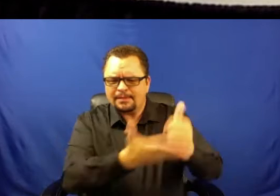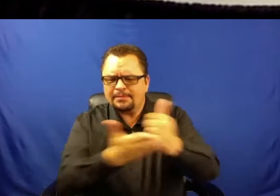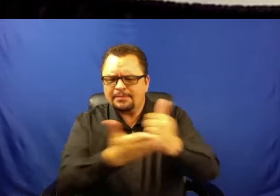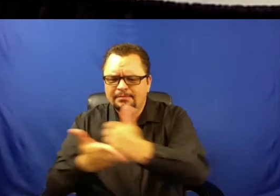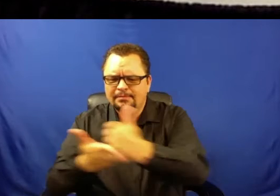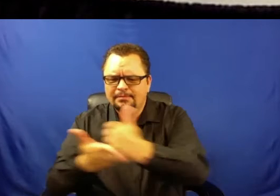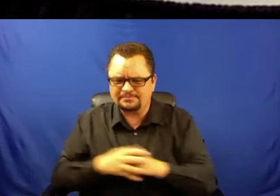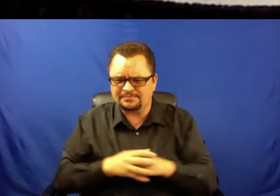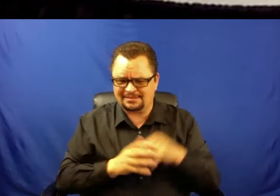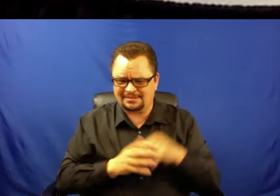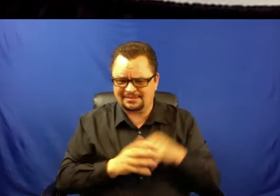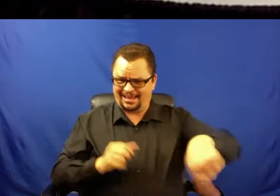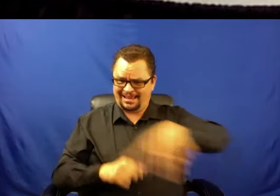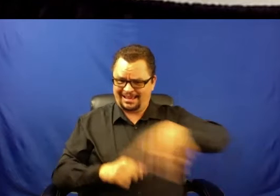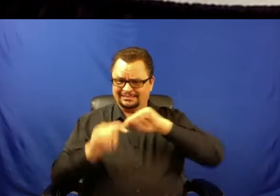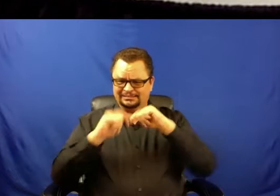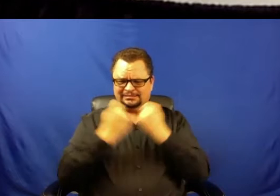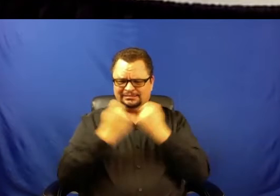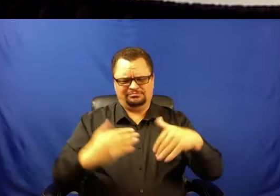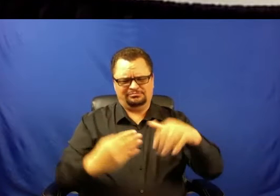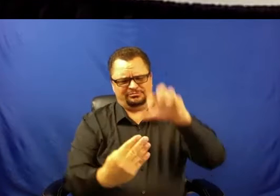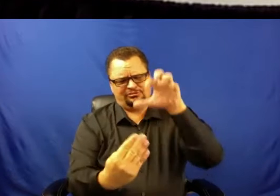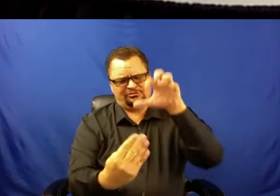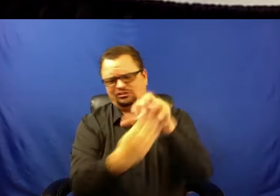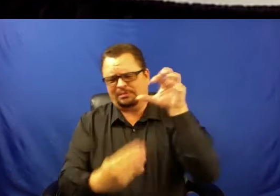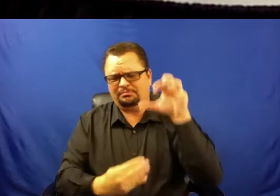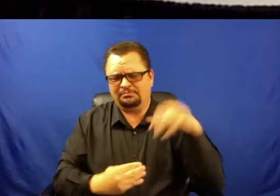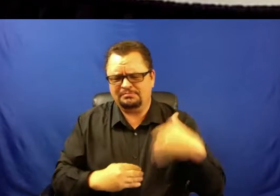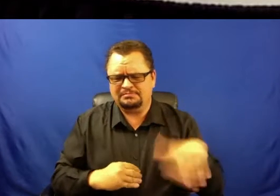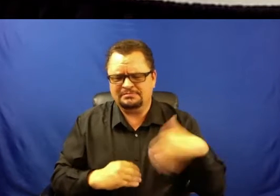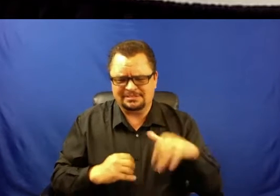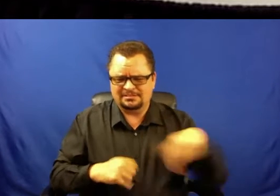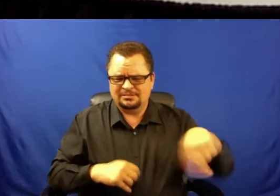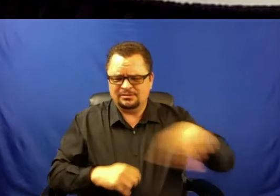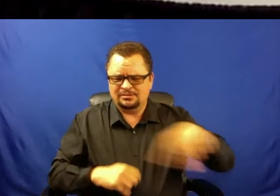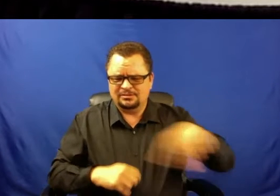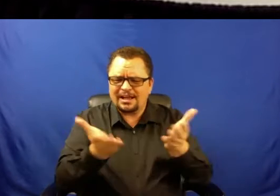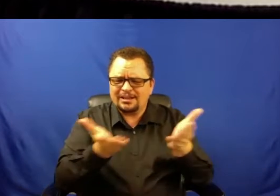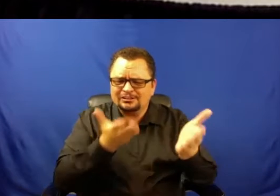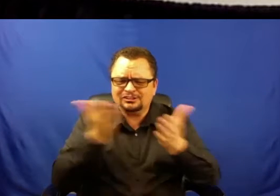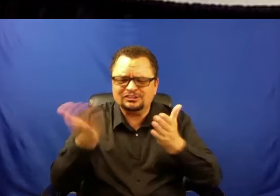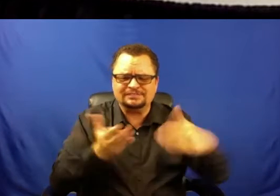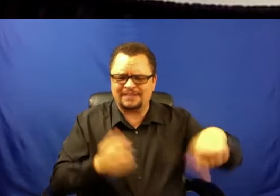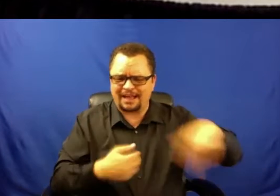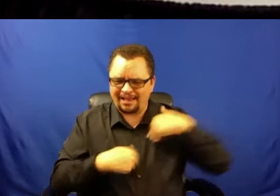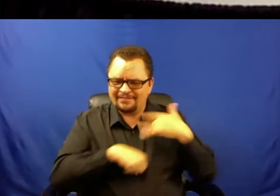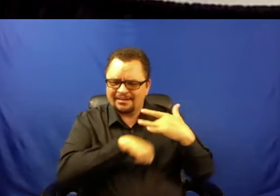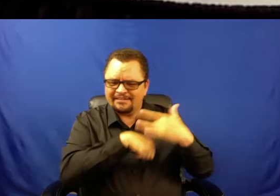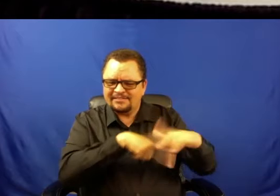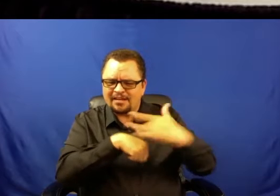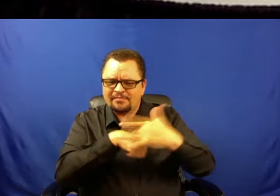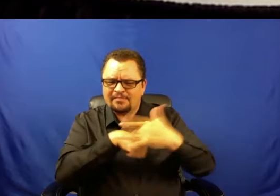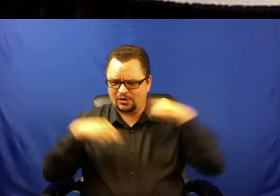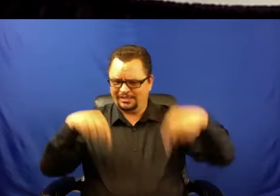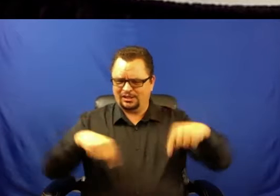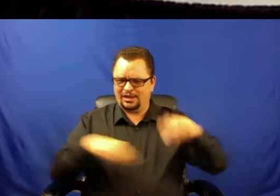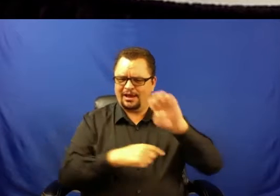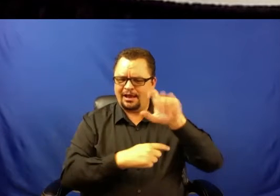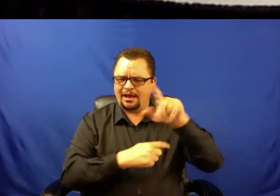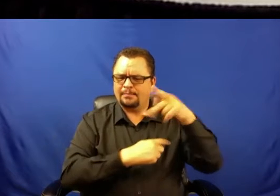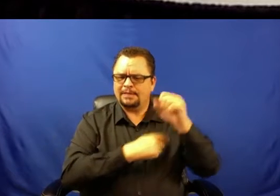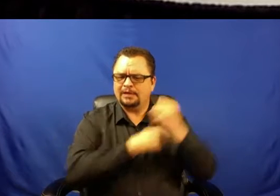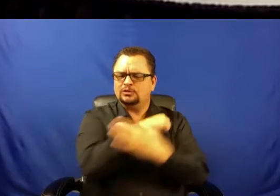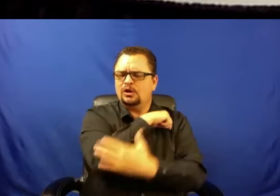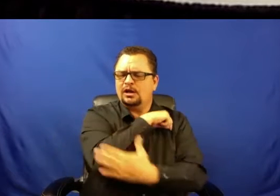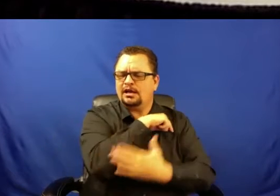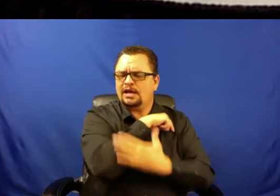in El Paso County. And I know the State Health Department has talked about El Paso County's Operation House Call as a model that is working